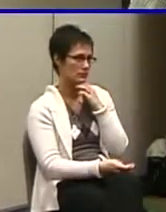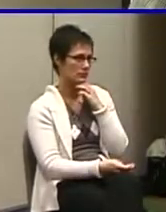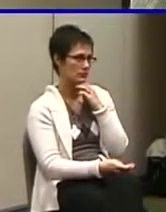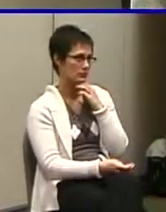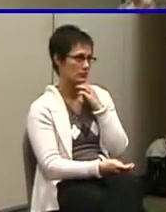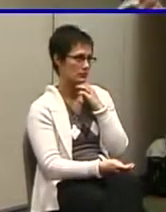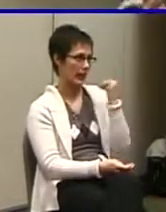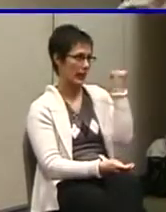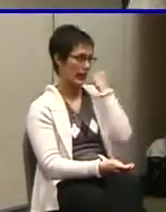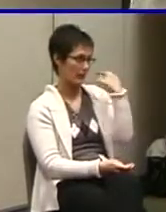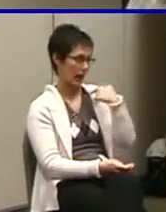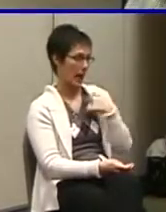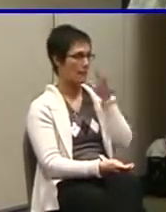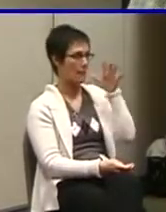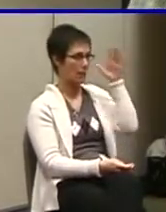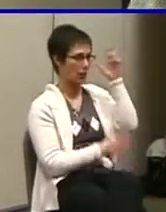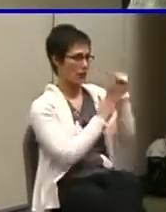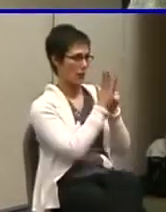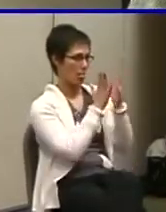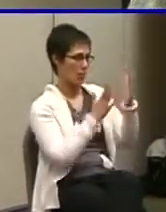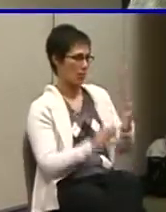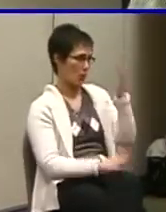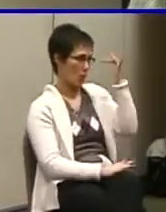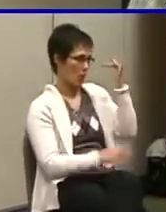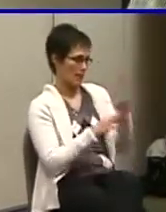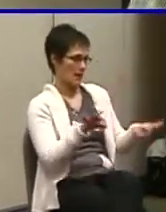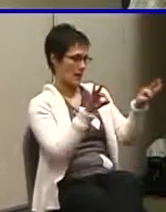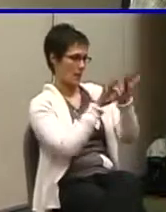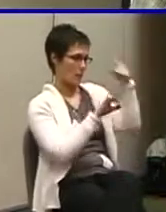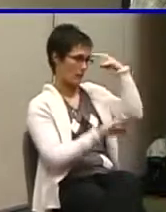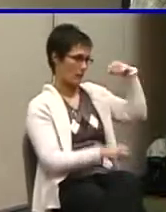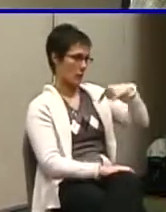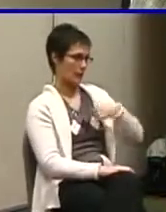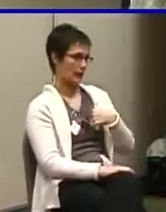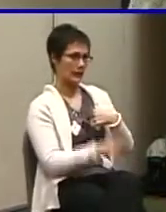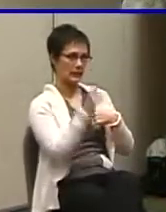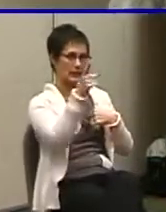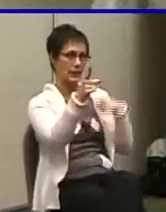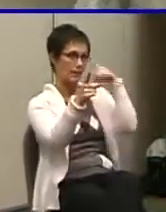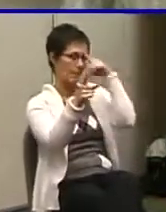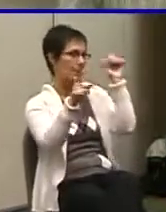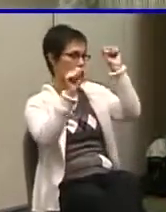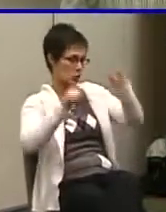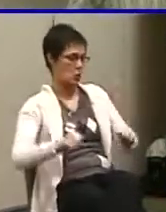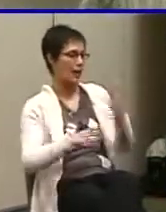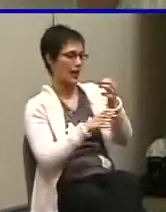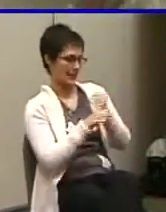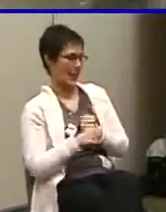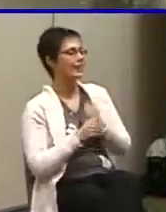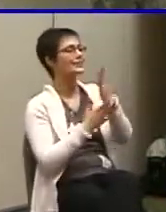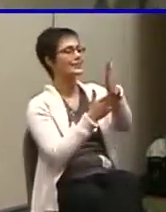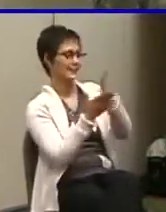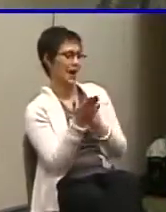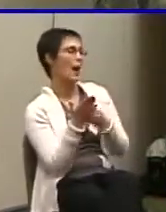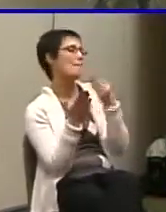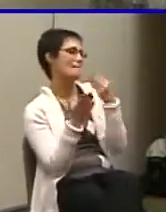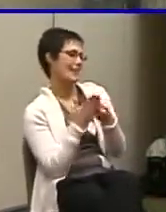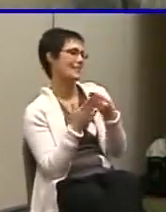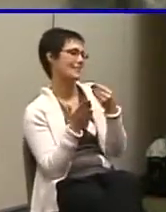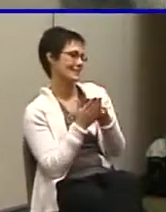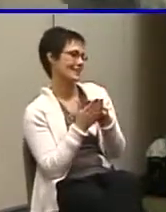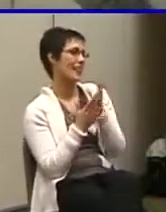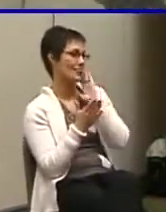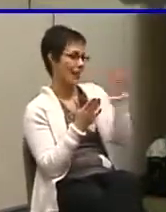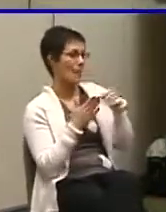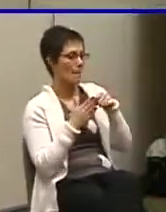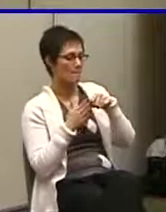If I'm a parent's lawyer, why is that important to me? Going to get at least partial money. That's right. The district is going to pay at least a part of my salary. All